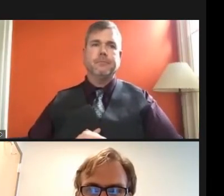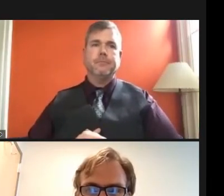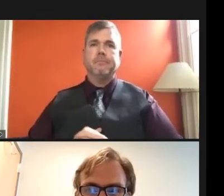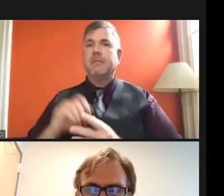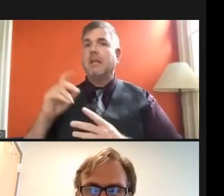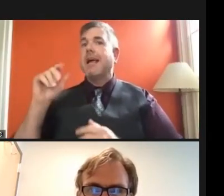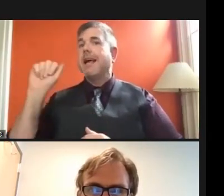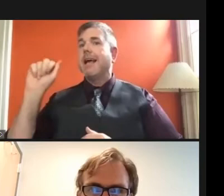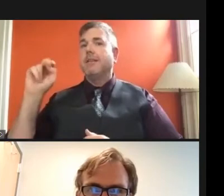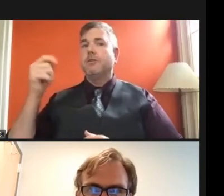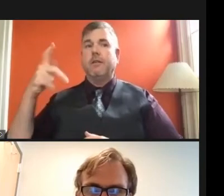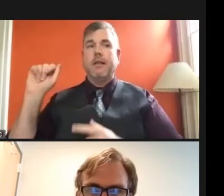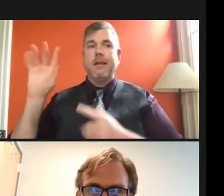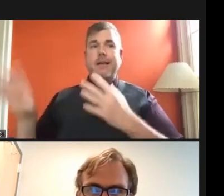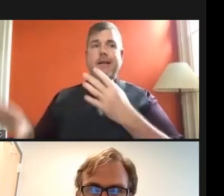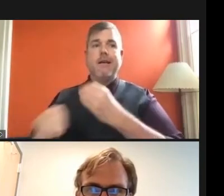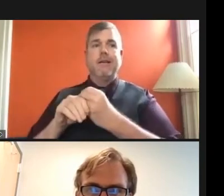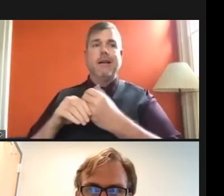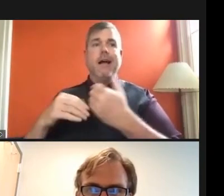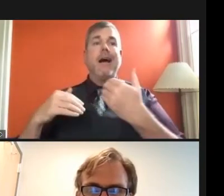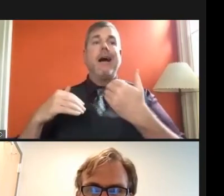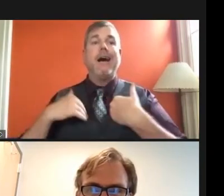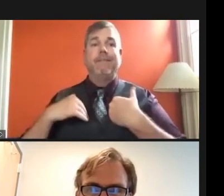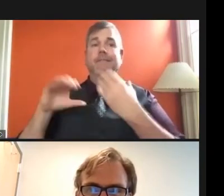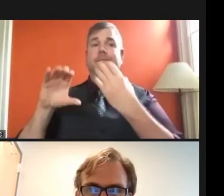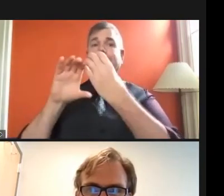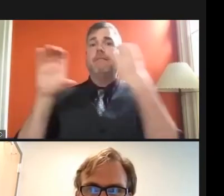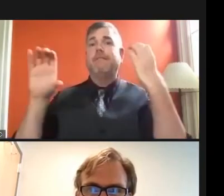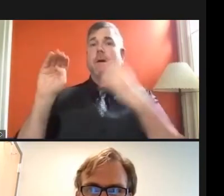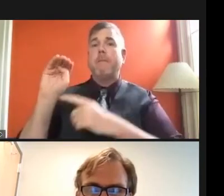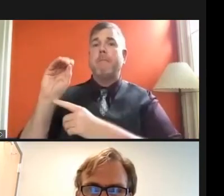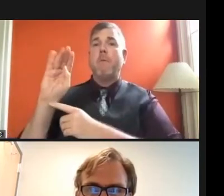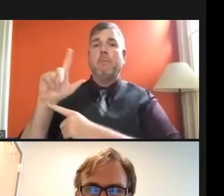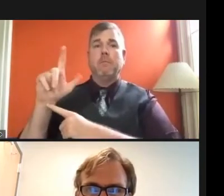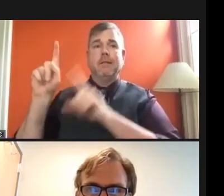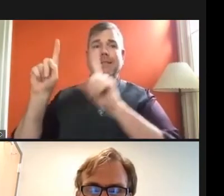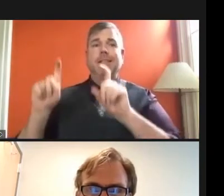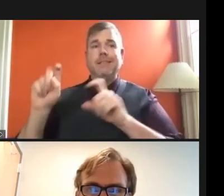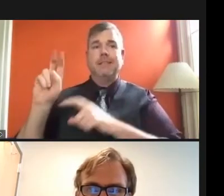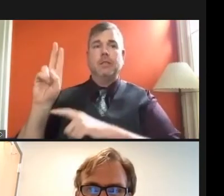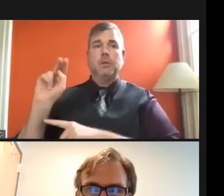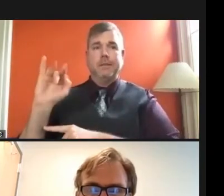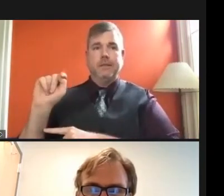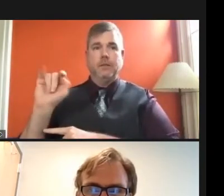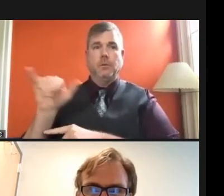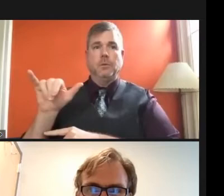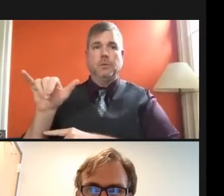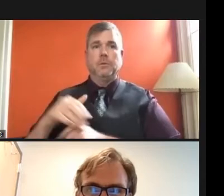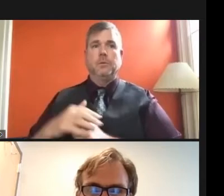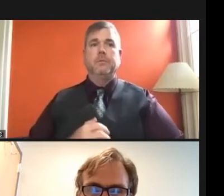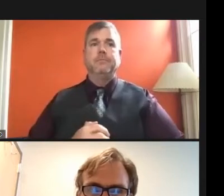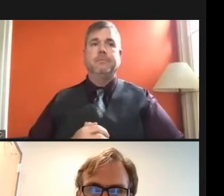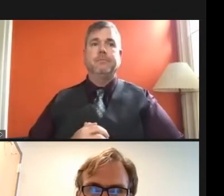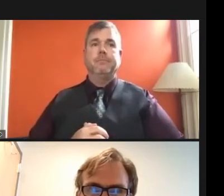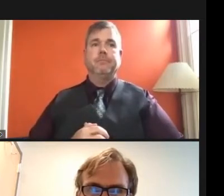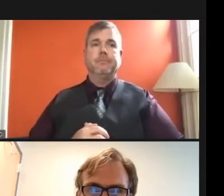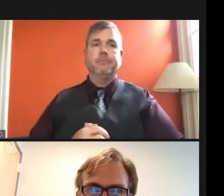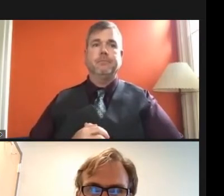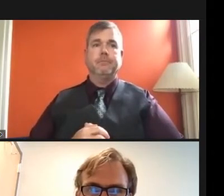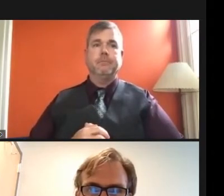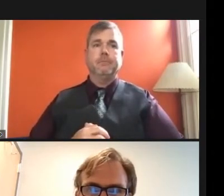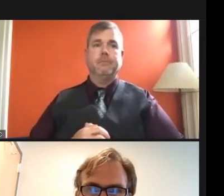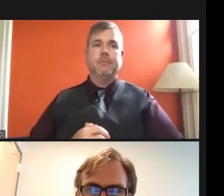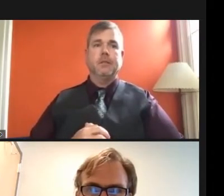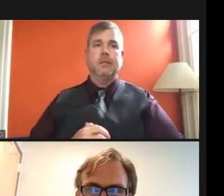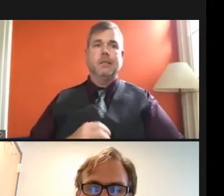collaboration between the county and Kaiser and Marin Health. And if there are cases where there is an outbreak, we are able